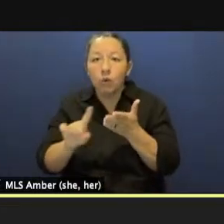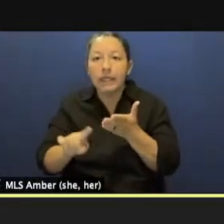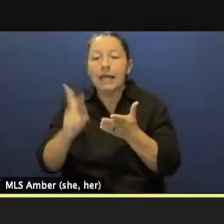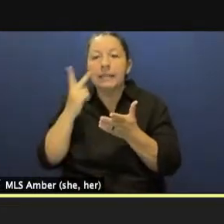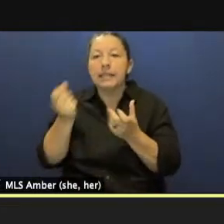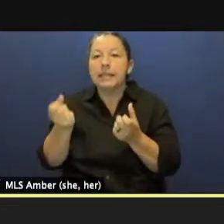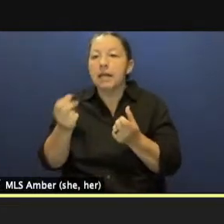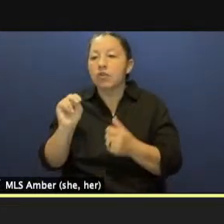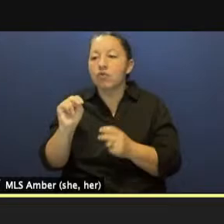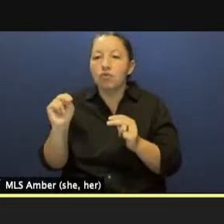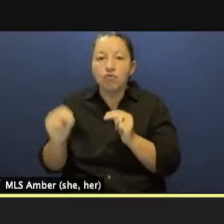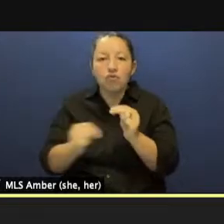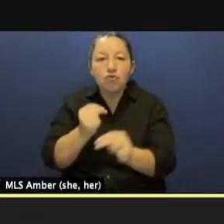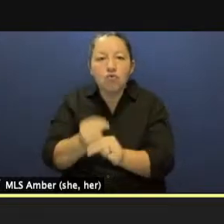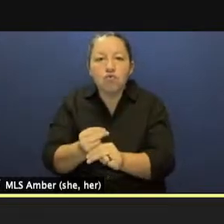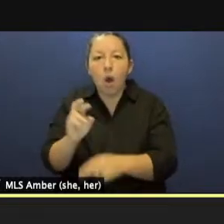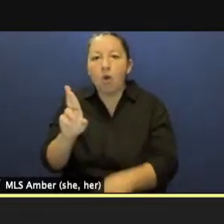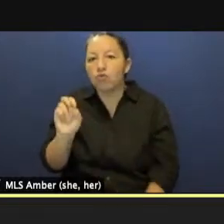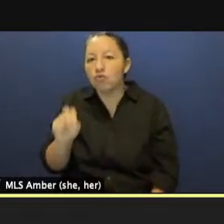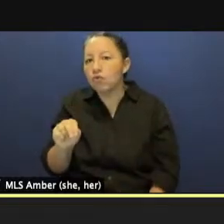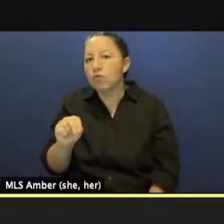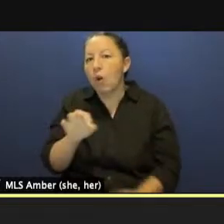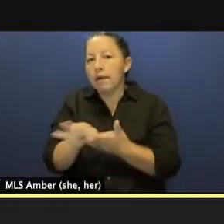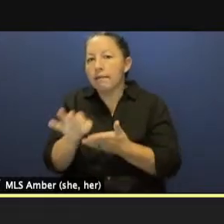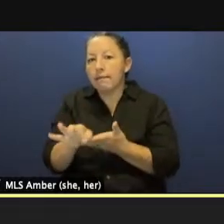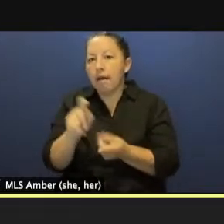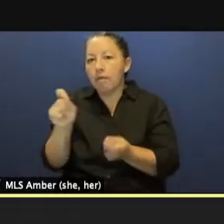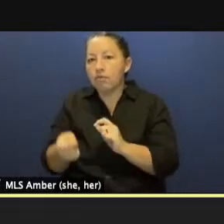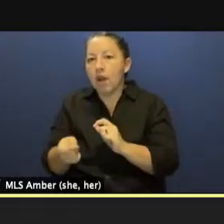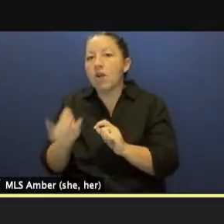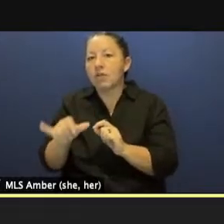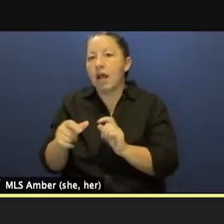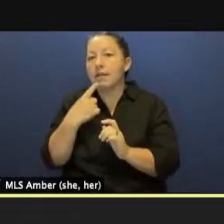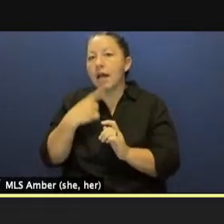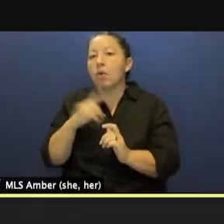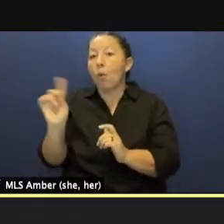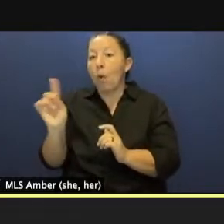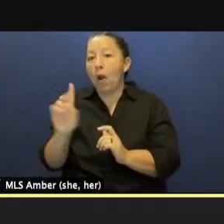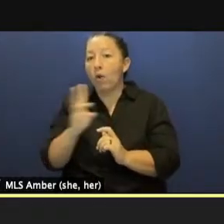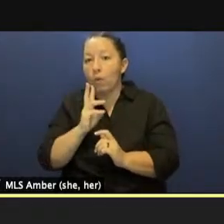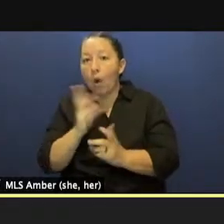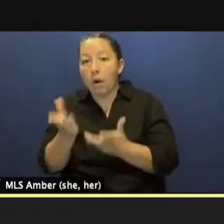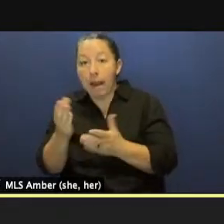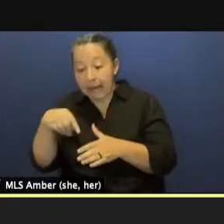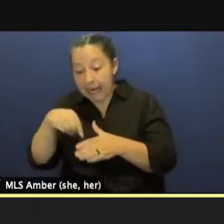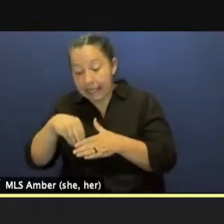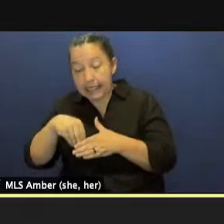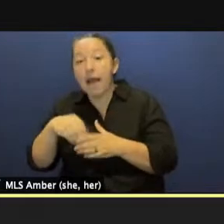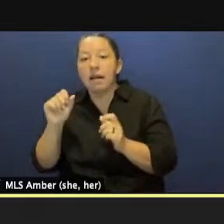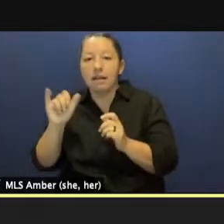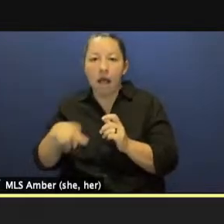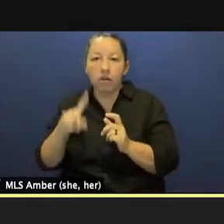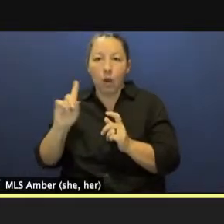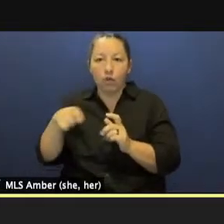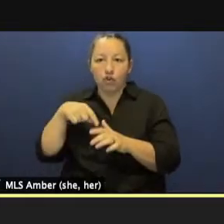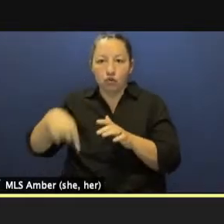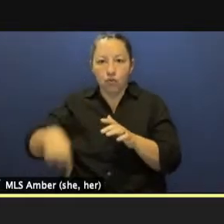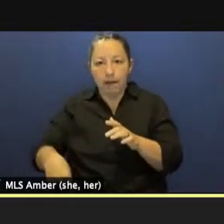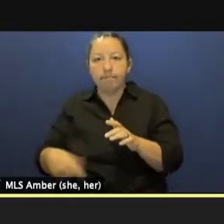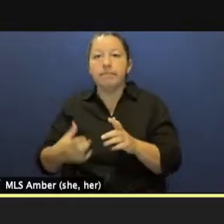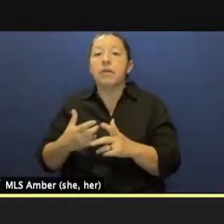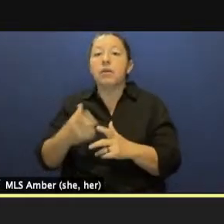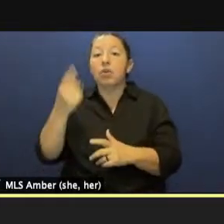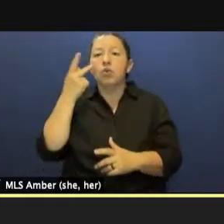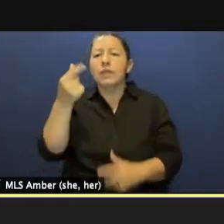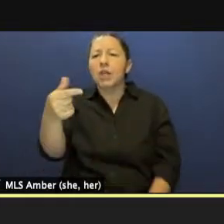changes as an indication of where there could be water ice and where we should ultimately drill. In the green text, you see various features of